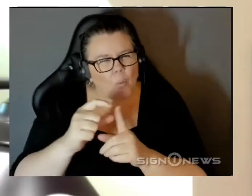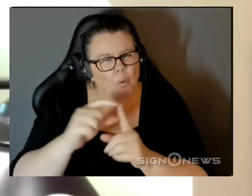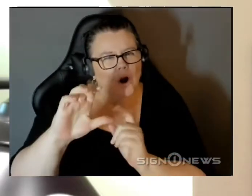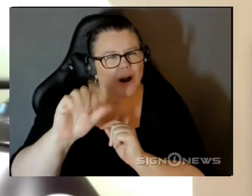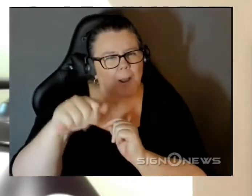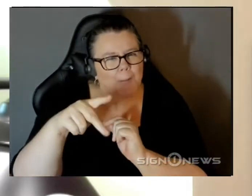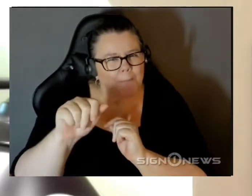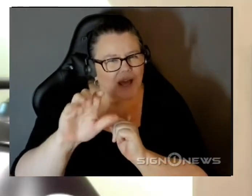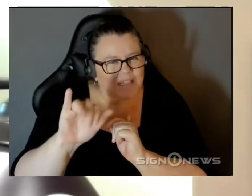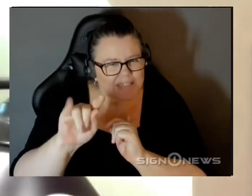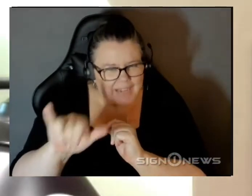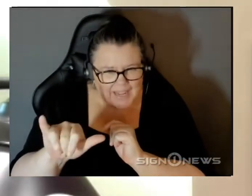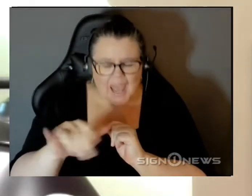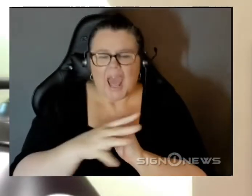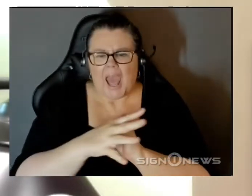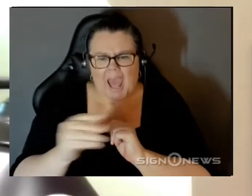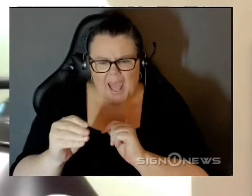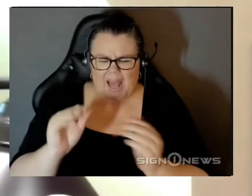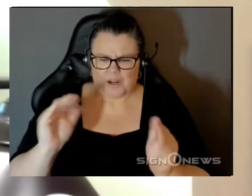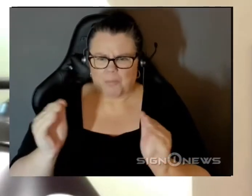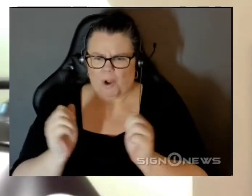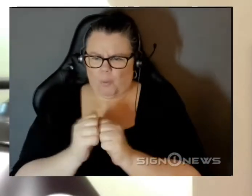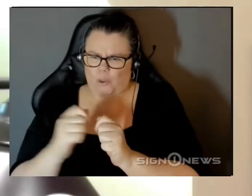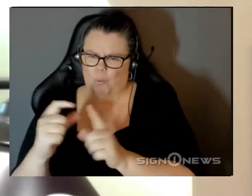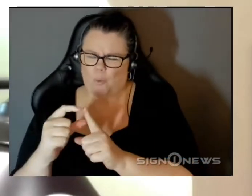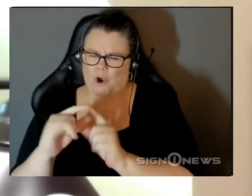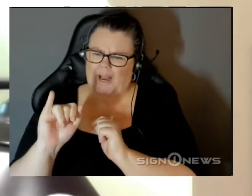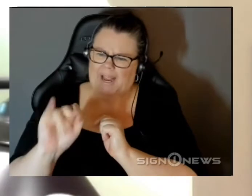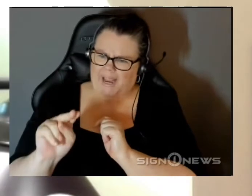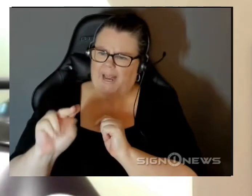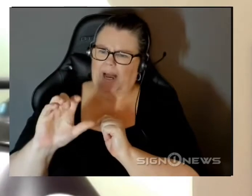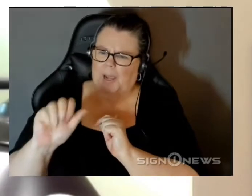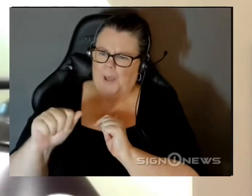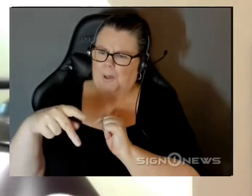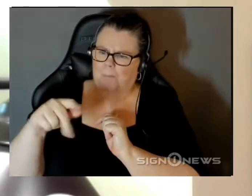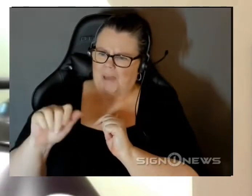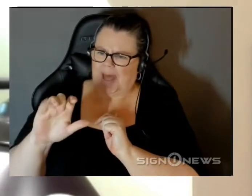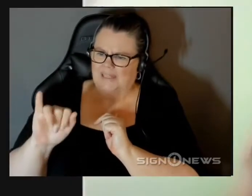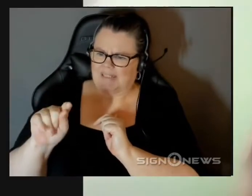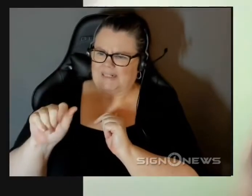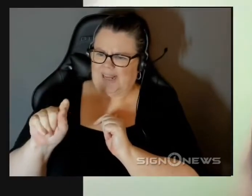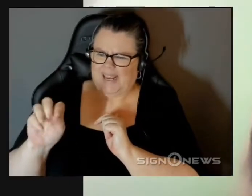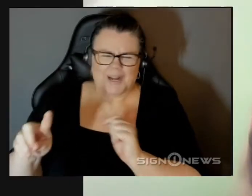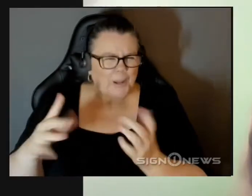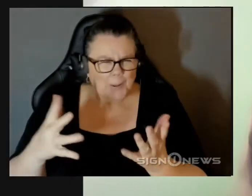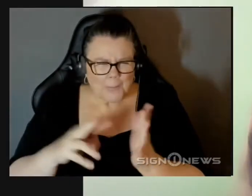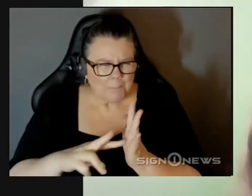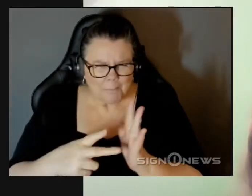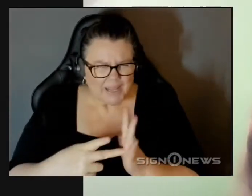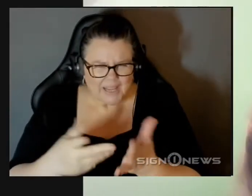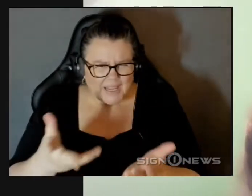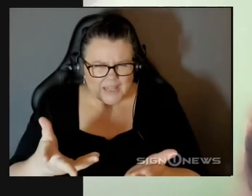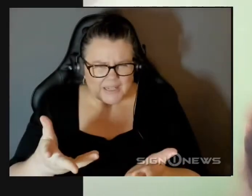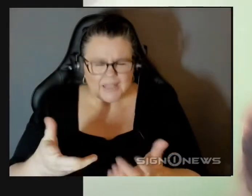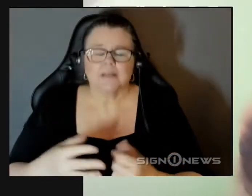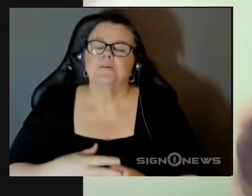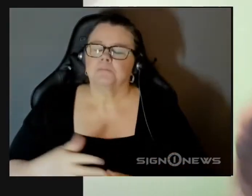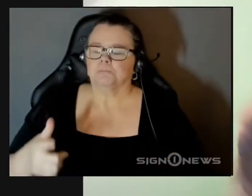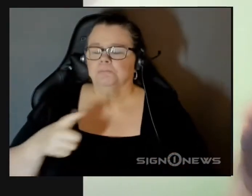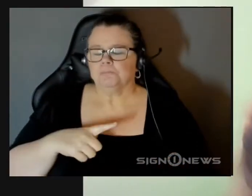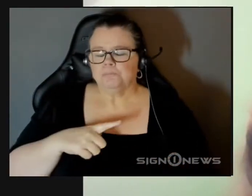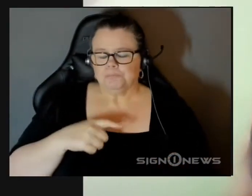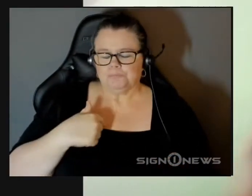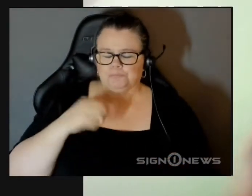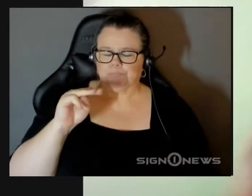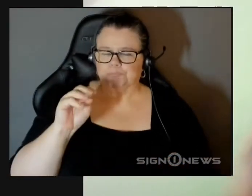what does incapacitated mean? Is there a shorthand way to talk about that? This is Morgan. So, capacity or incapacity is going